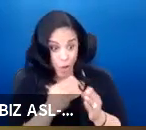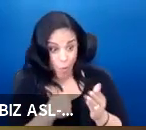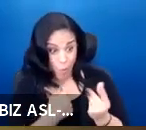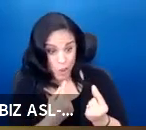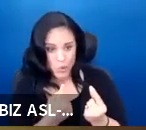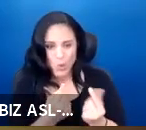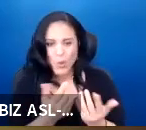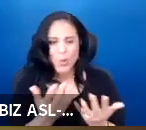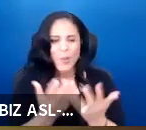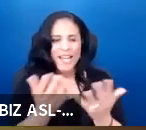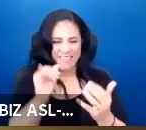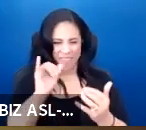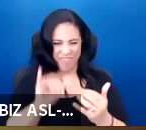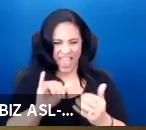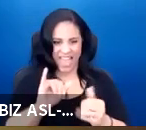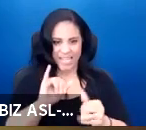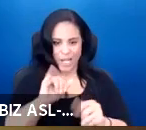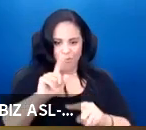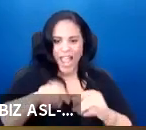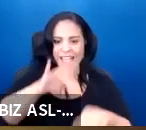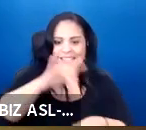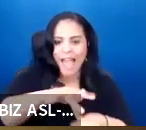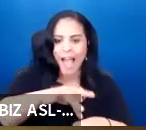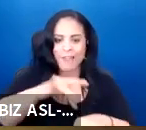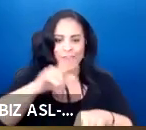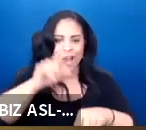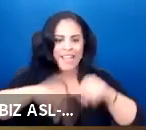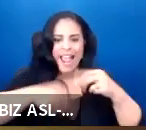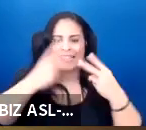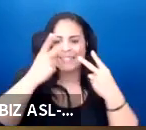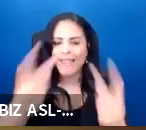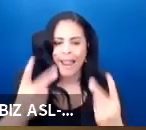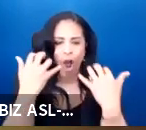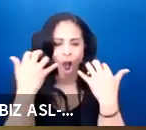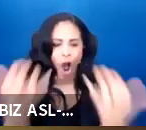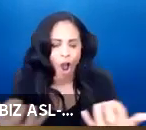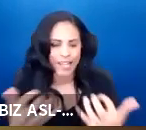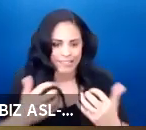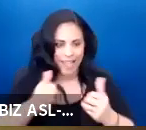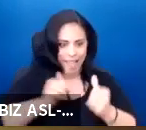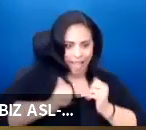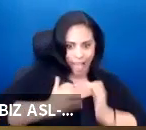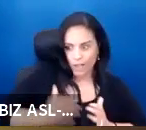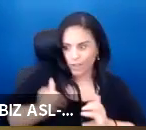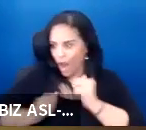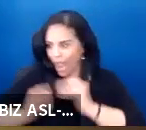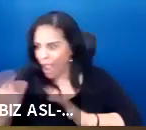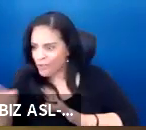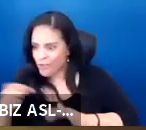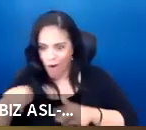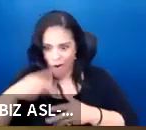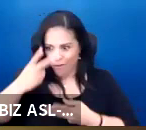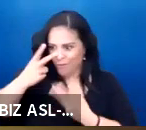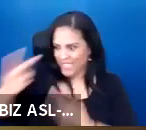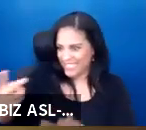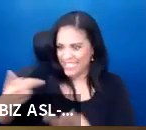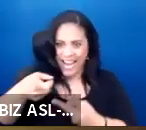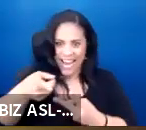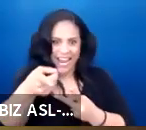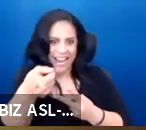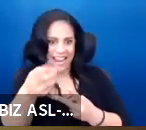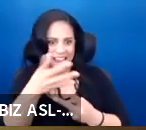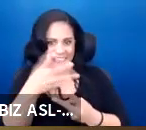intangible connection between not just audience and actor, but actor and actor, words and mouth. It's the space